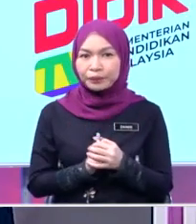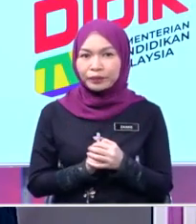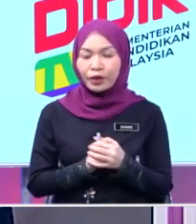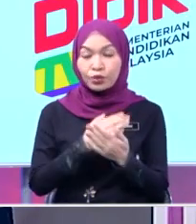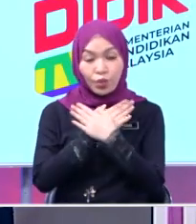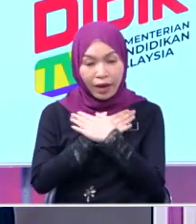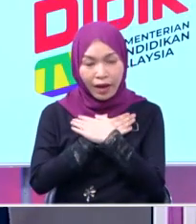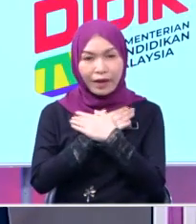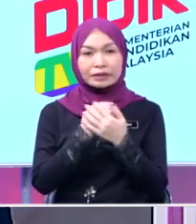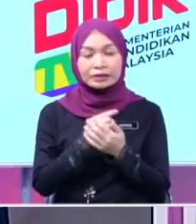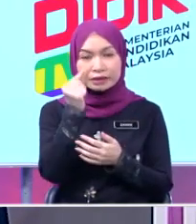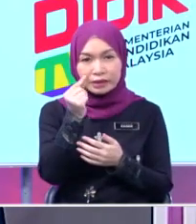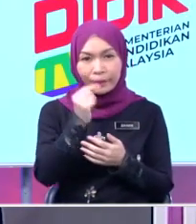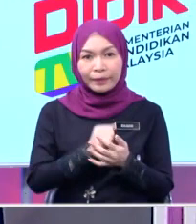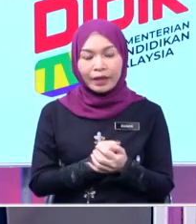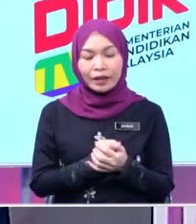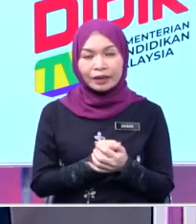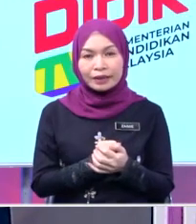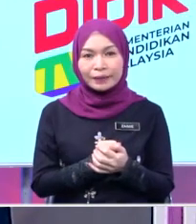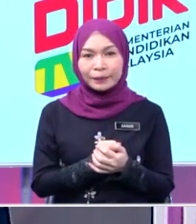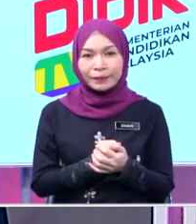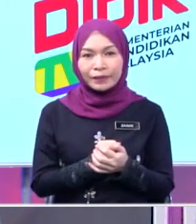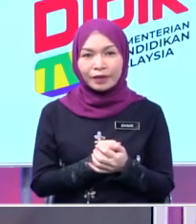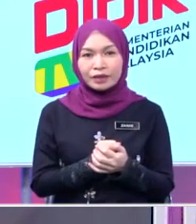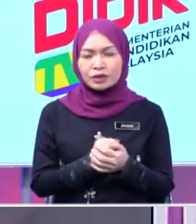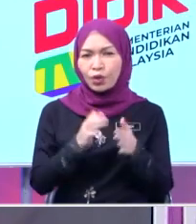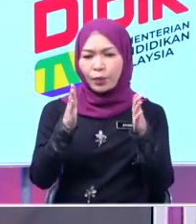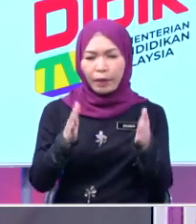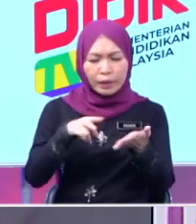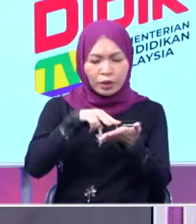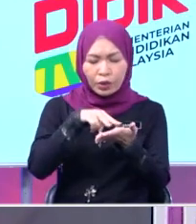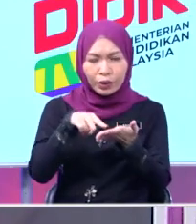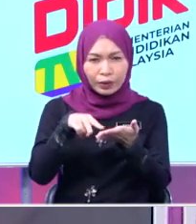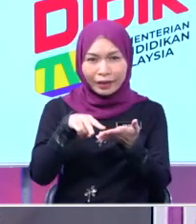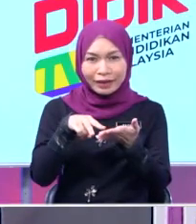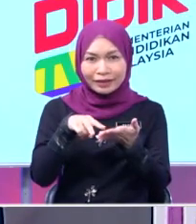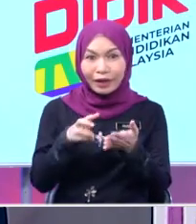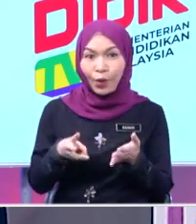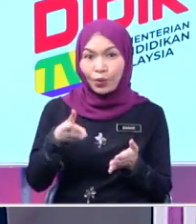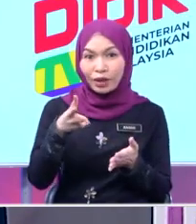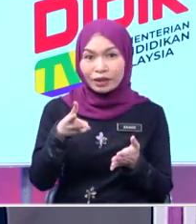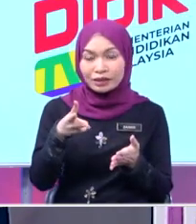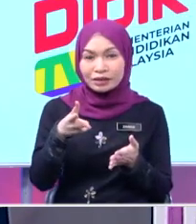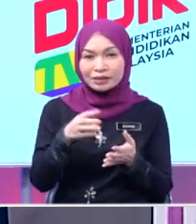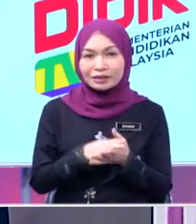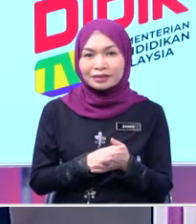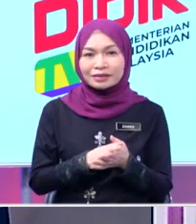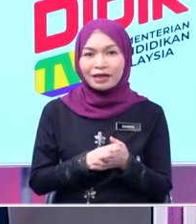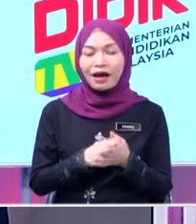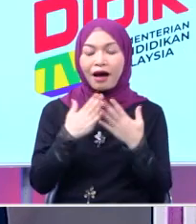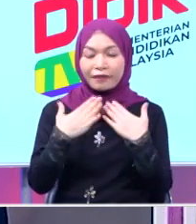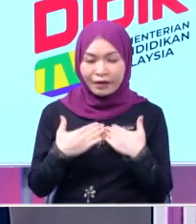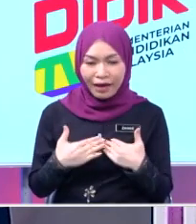be reading on and on. I just want to share a bit. There was one essay I got many years ago. There was no full